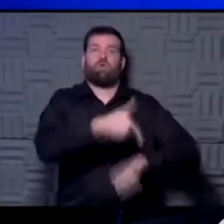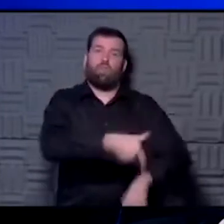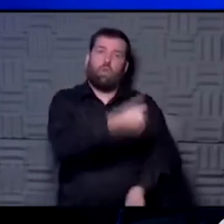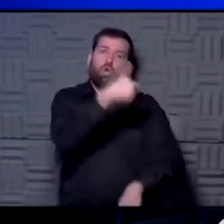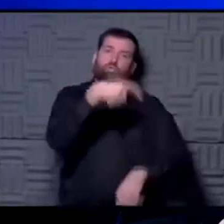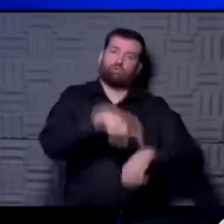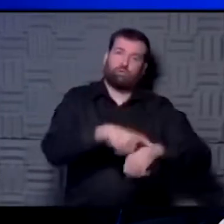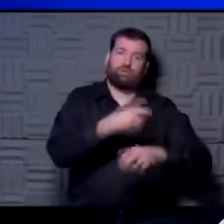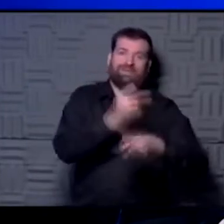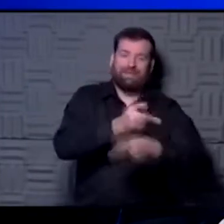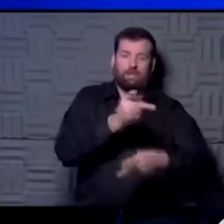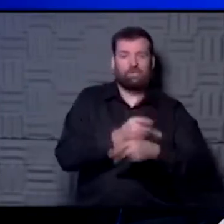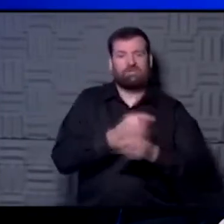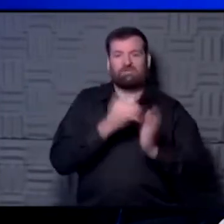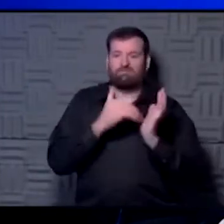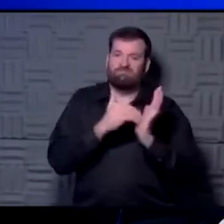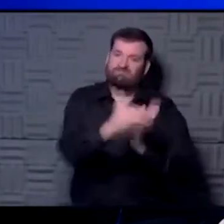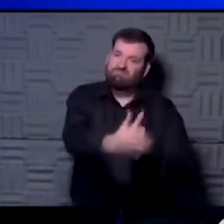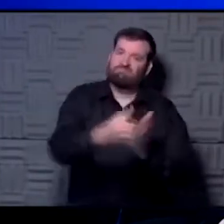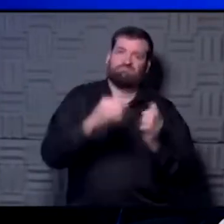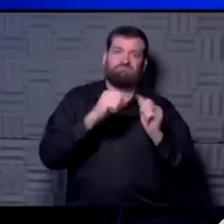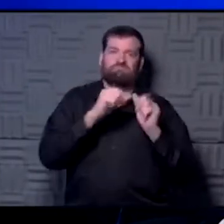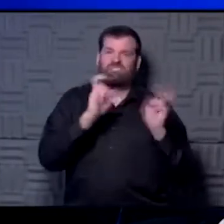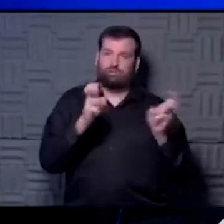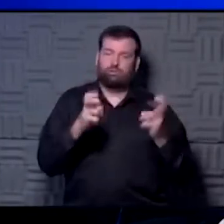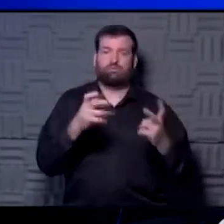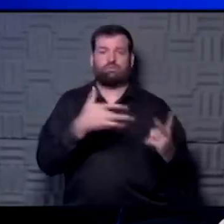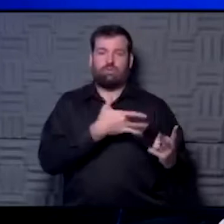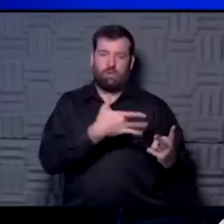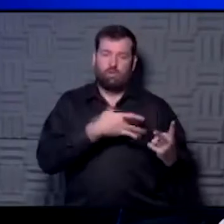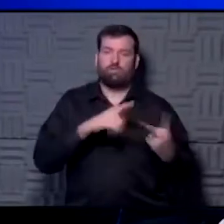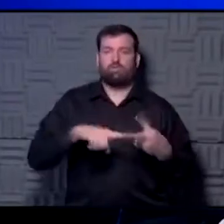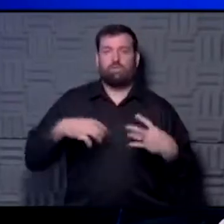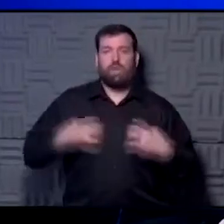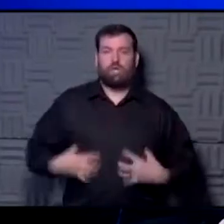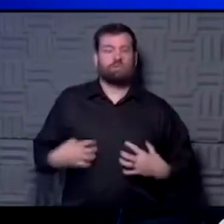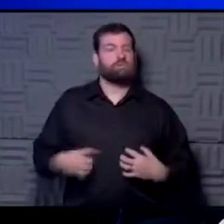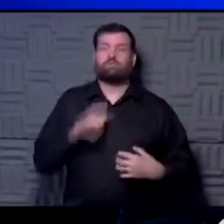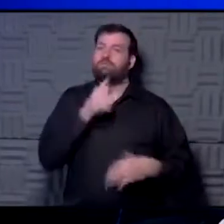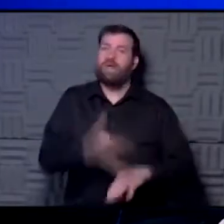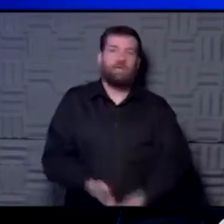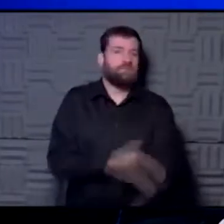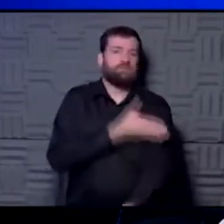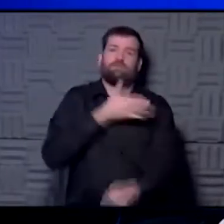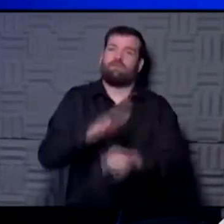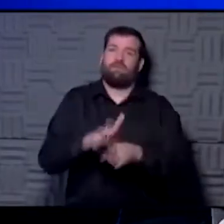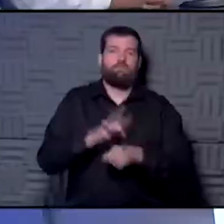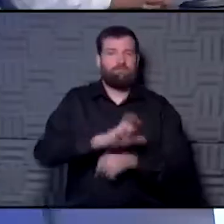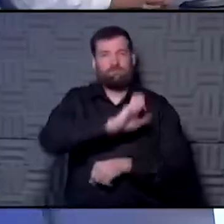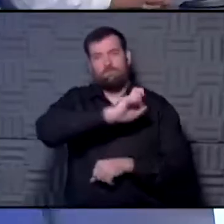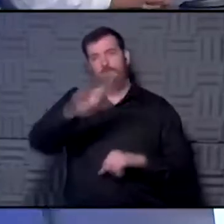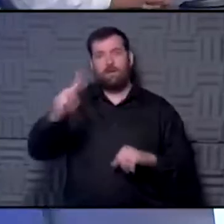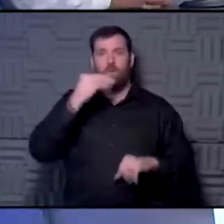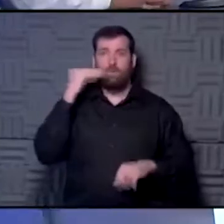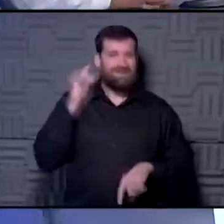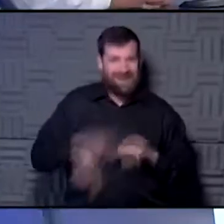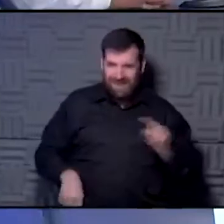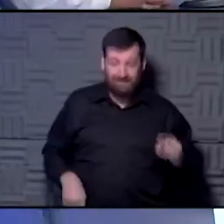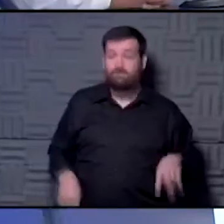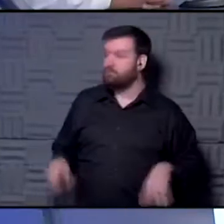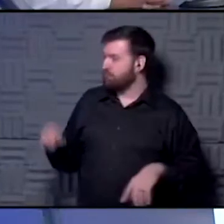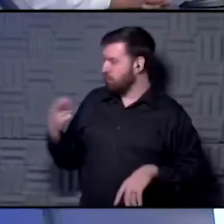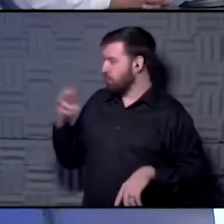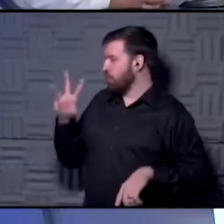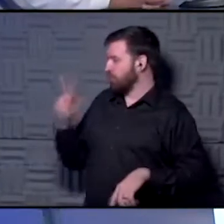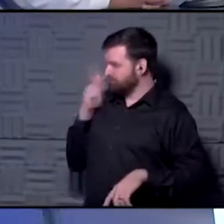of chronic issues with their lungs, their heart, and other things, so they weren't recovered enough to even go home. So, Hawk, I bet you've seen some of